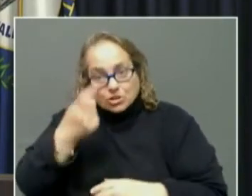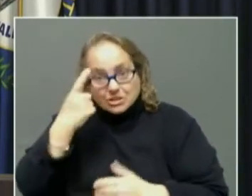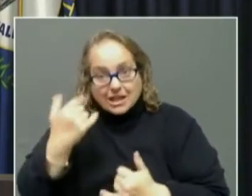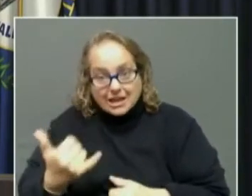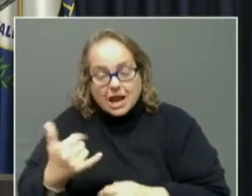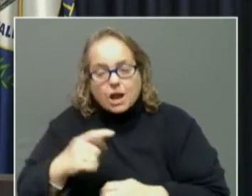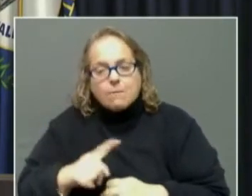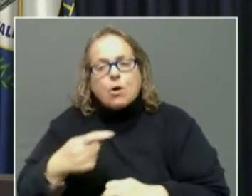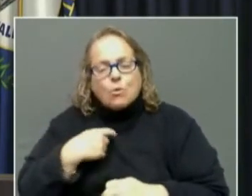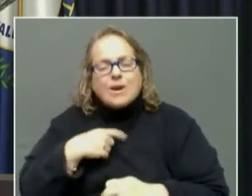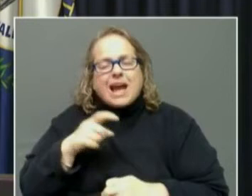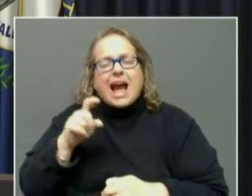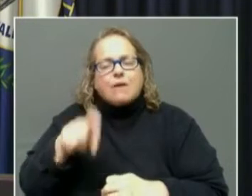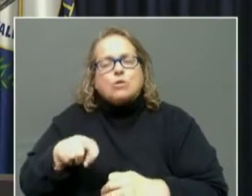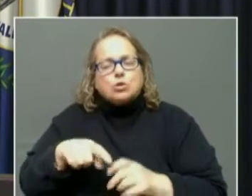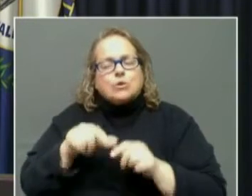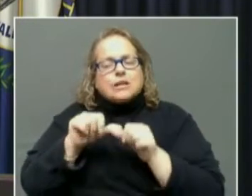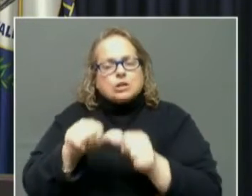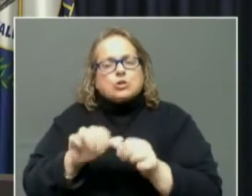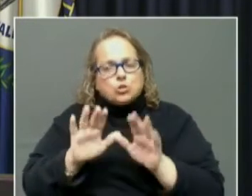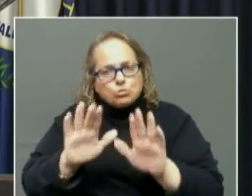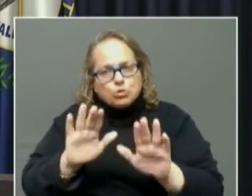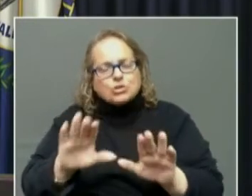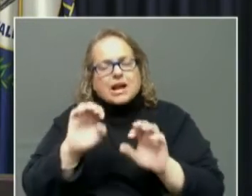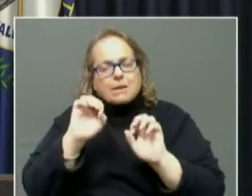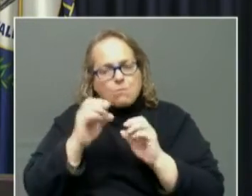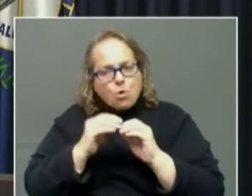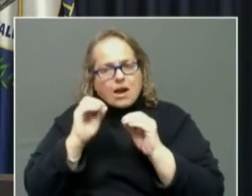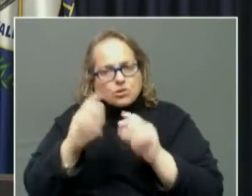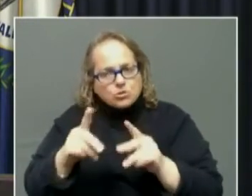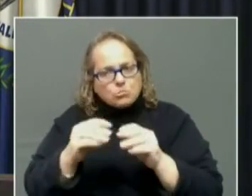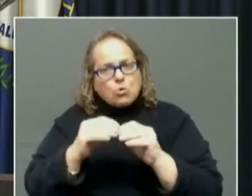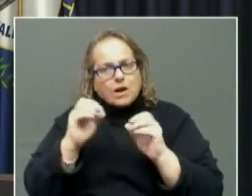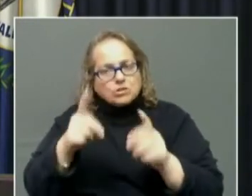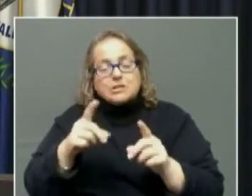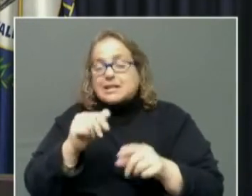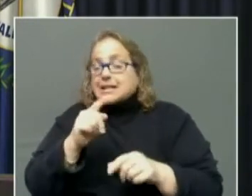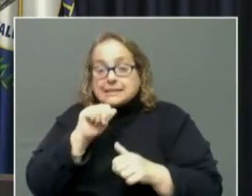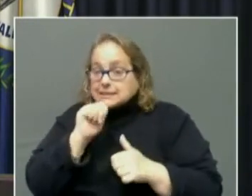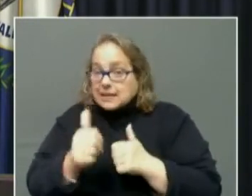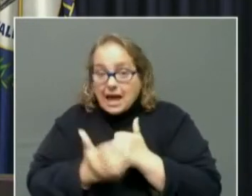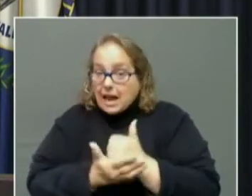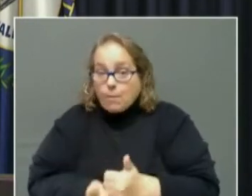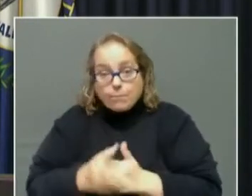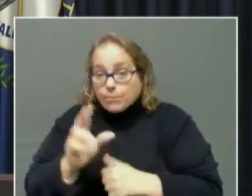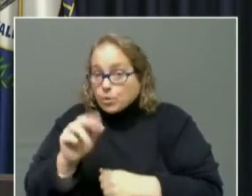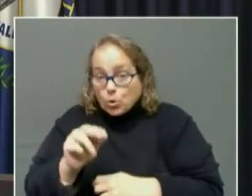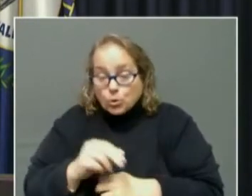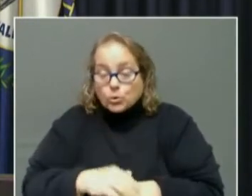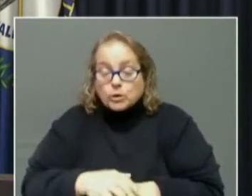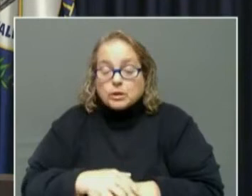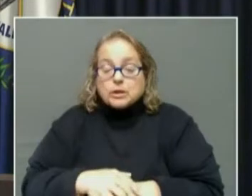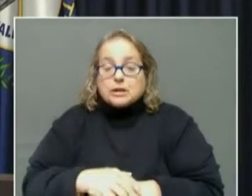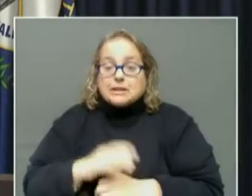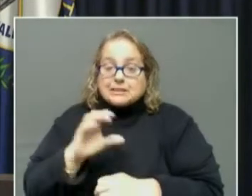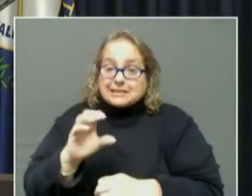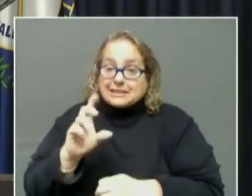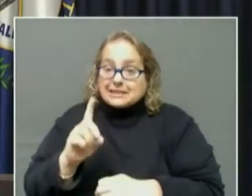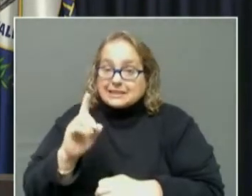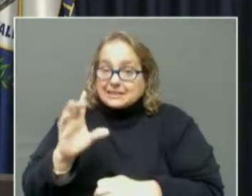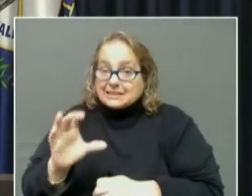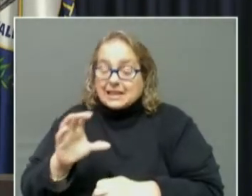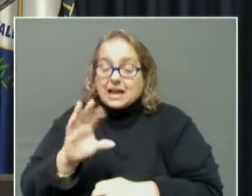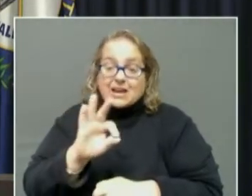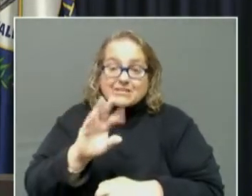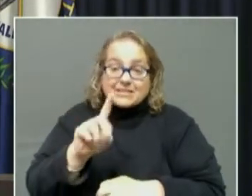to continue to push that education out. But no, this doesn't help. And the CDC and the FDA is doing what